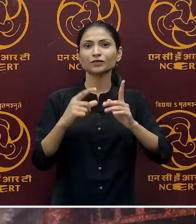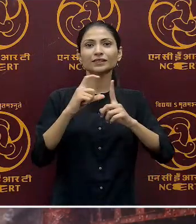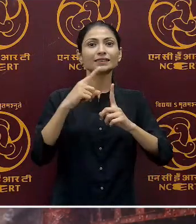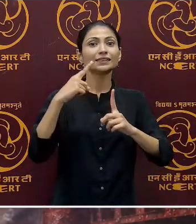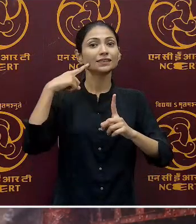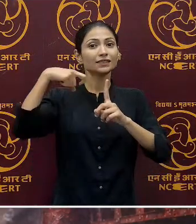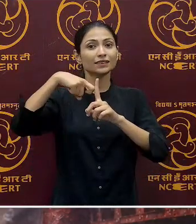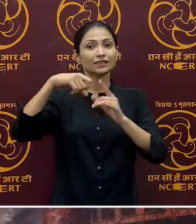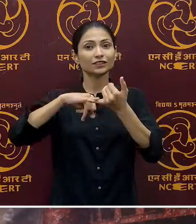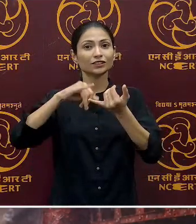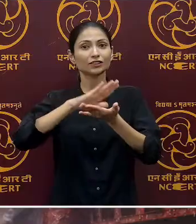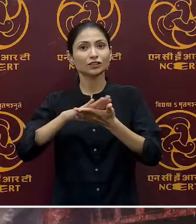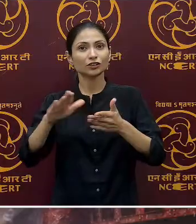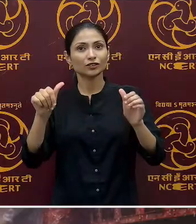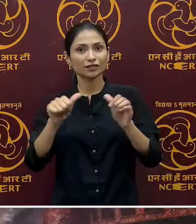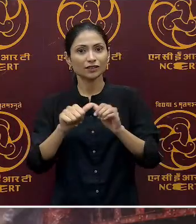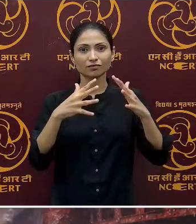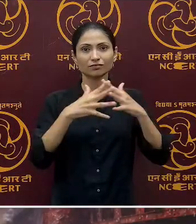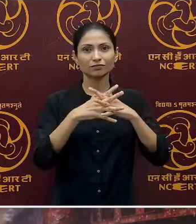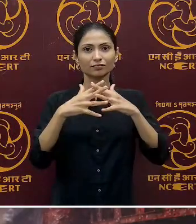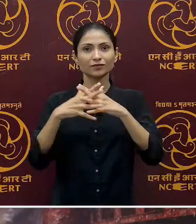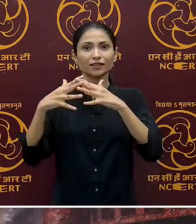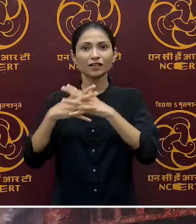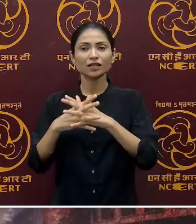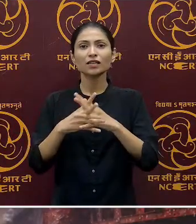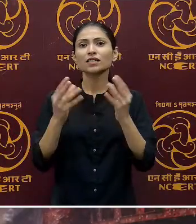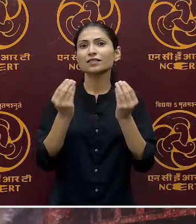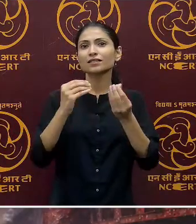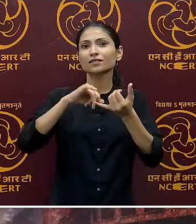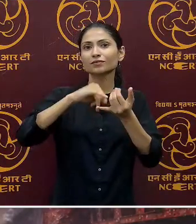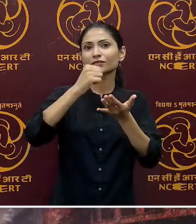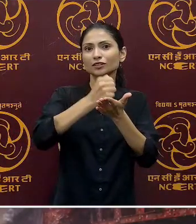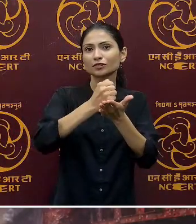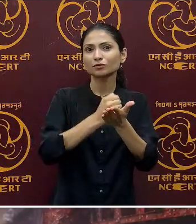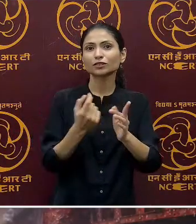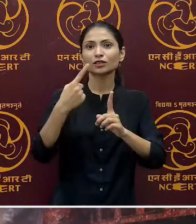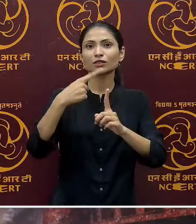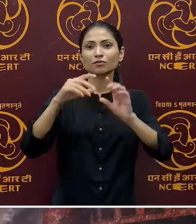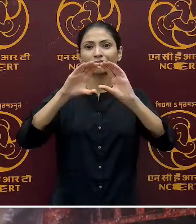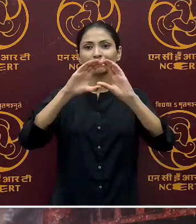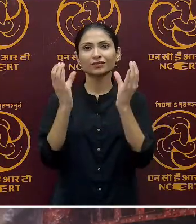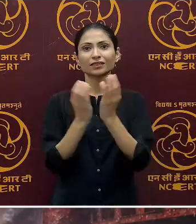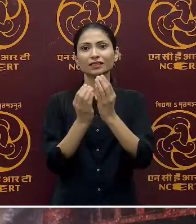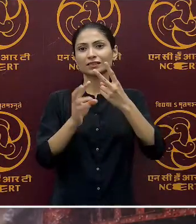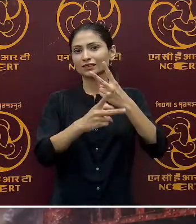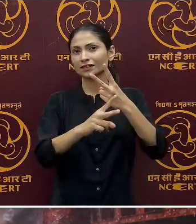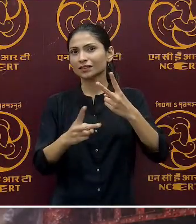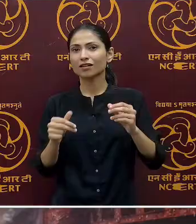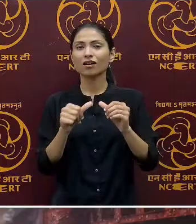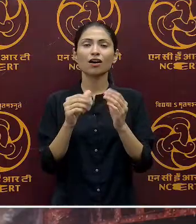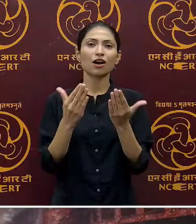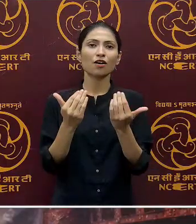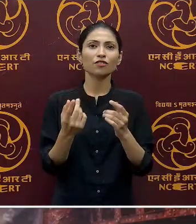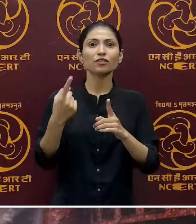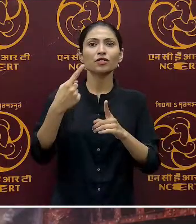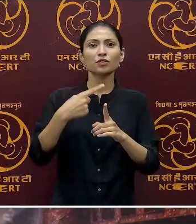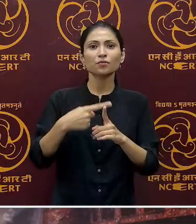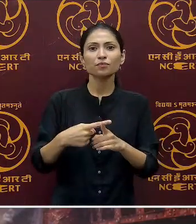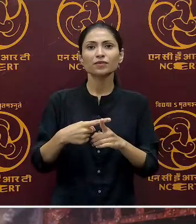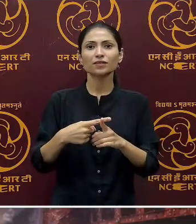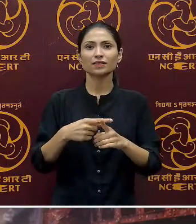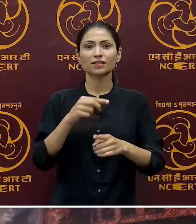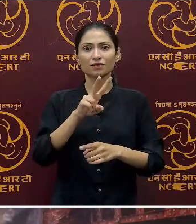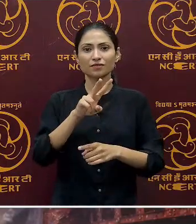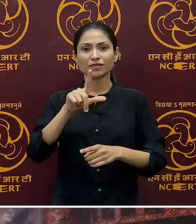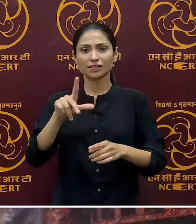certain subjects and certain classes are available, and we have some simulations for